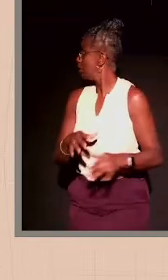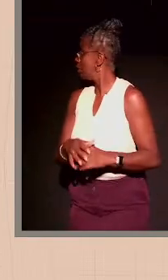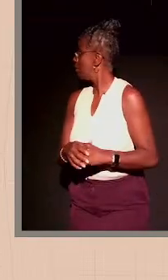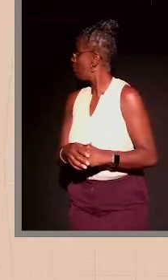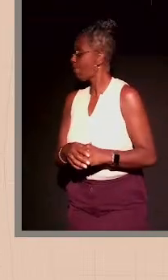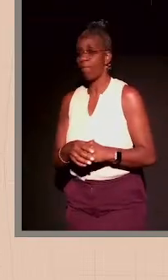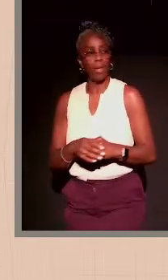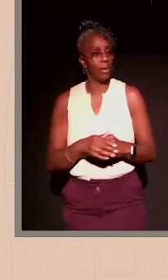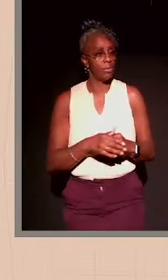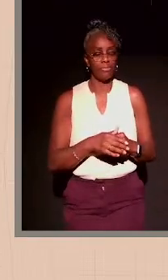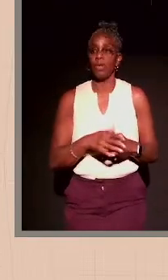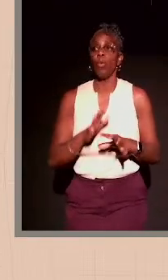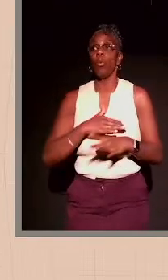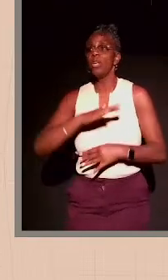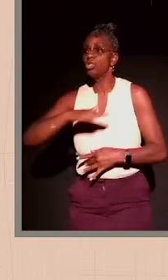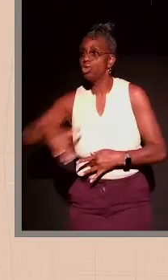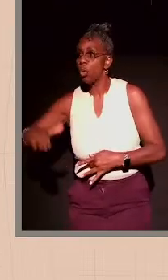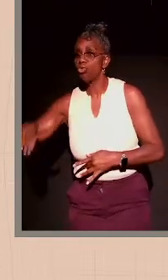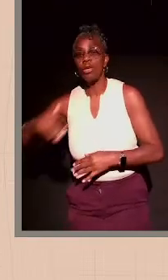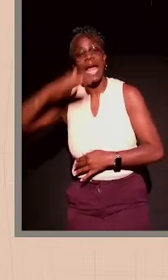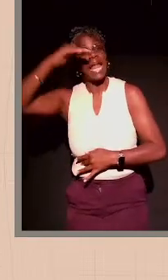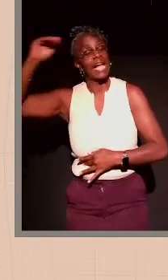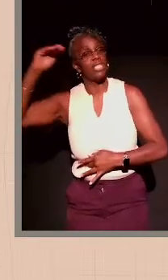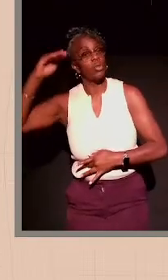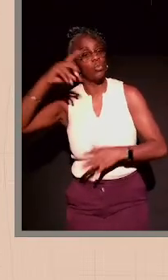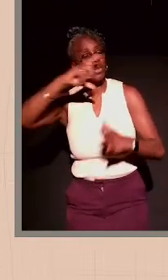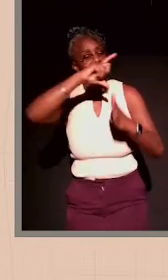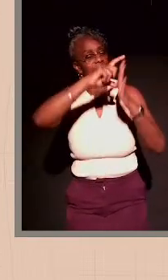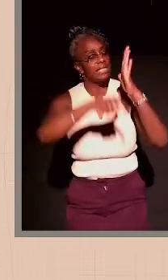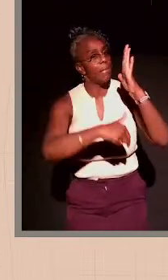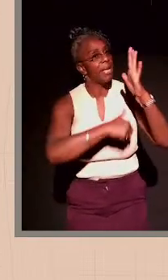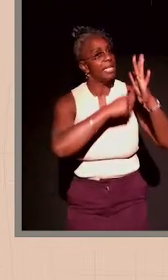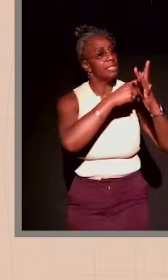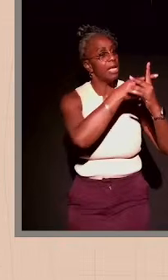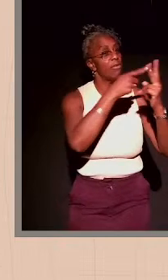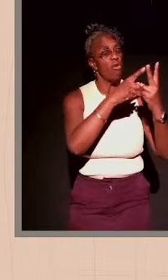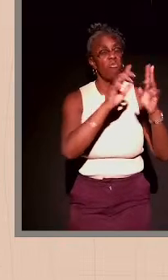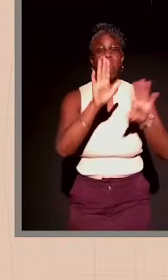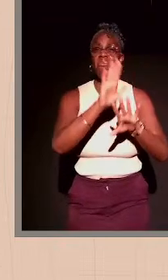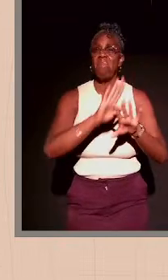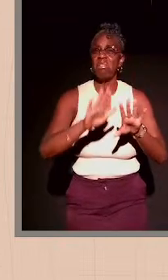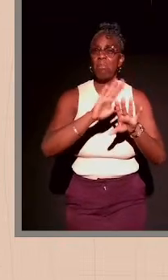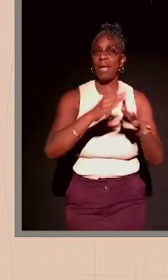therapist for children and adults with disabilities for about 10 years.